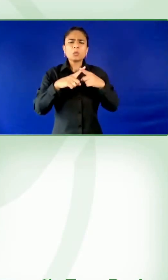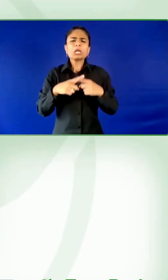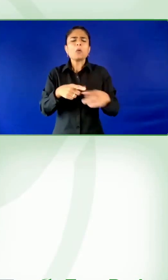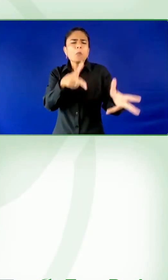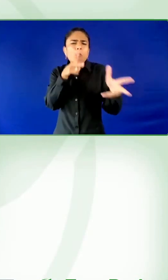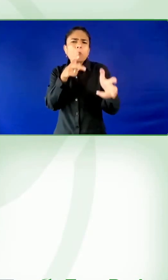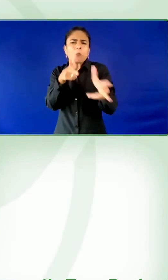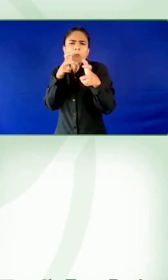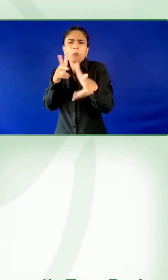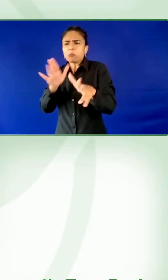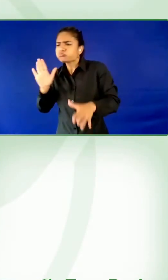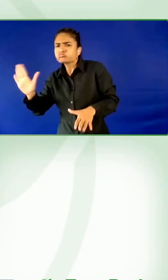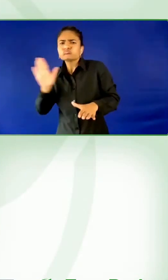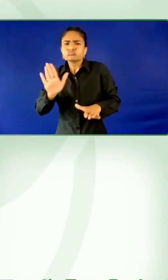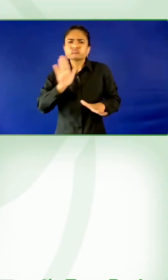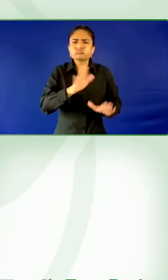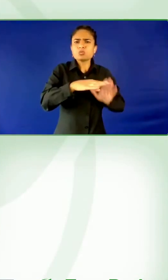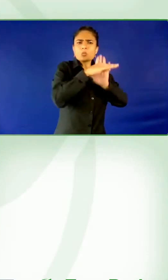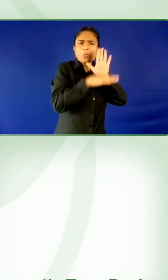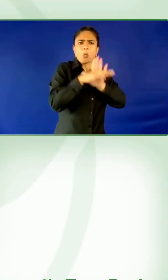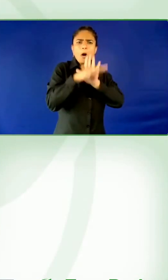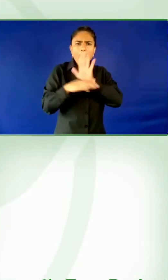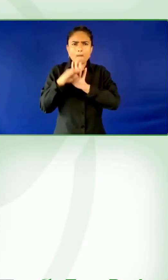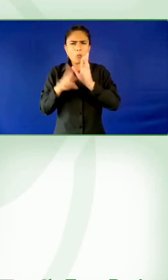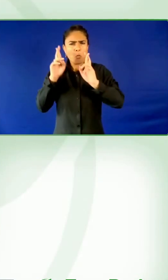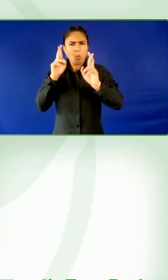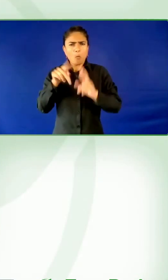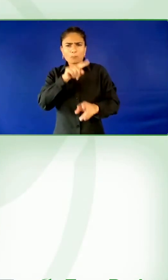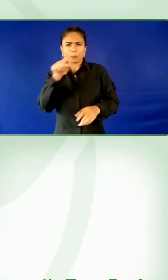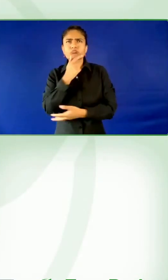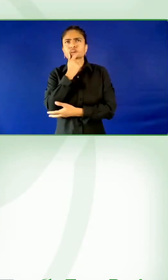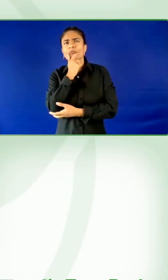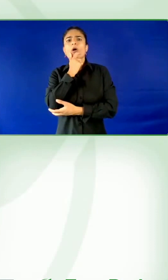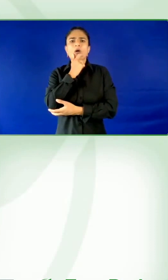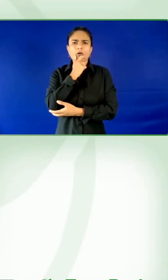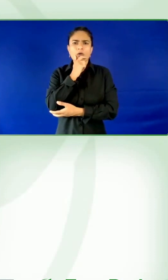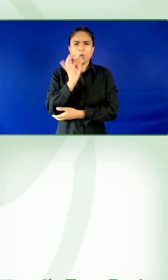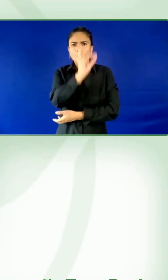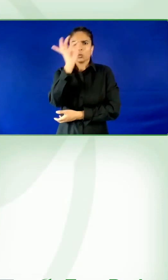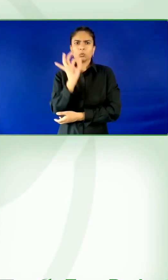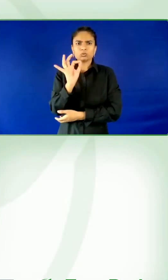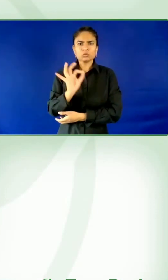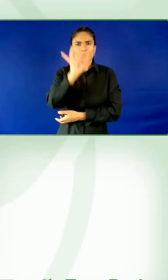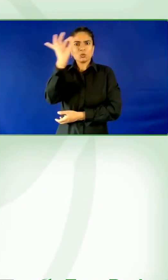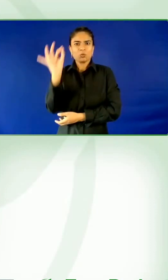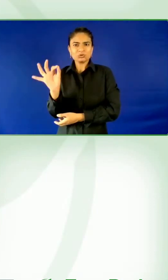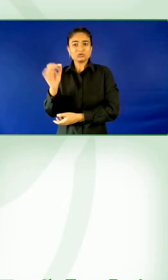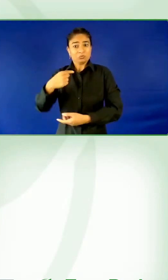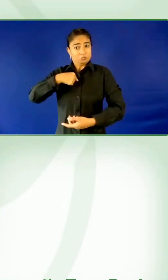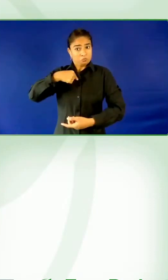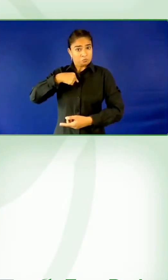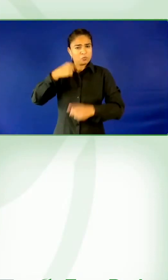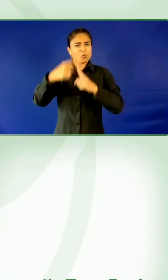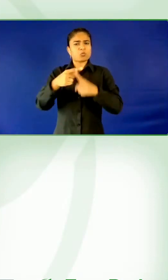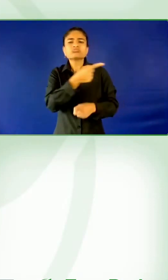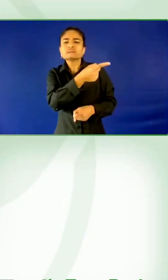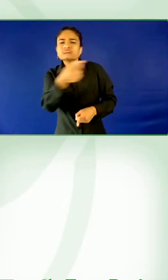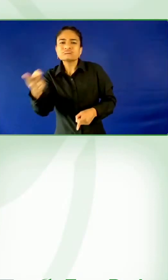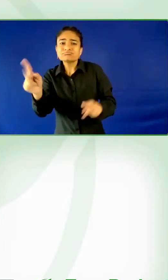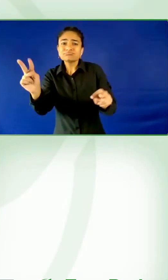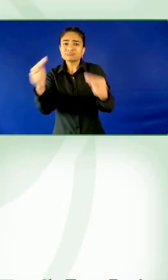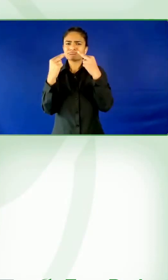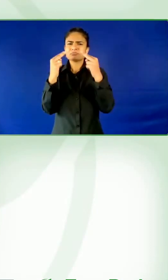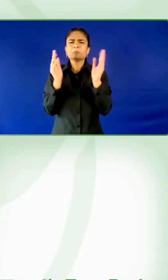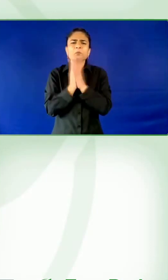audience. Please think about your questions that you may have as you listen to the presentations, write them down, or put them